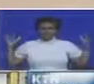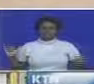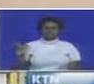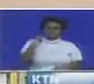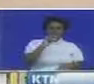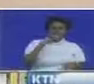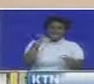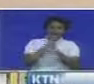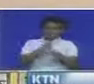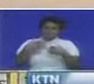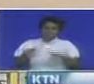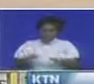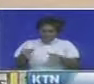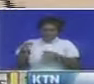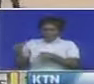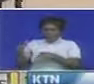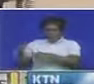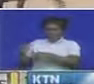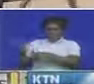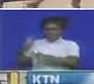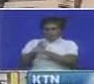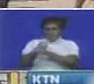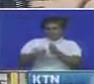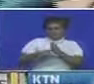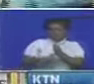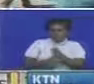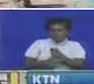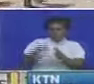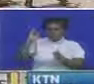is left is for them to work hard and prove themselves. Ian Wafula, KTN.